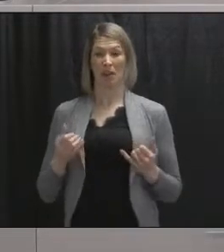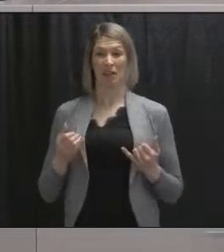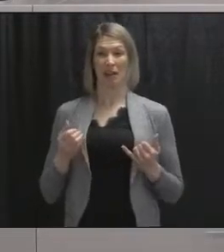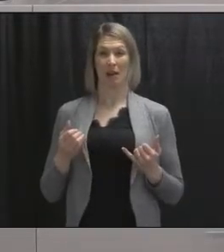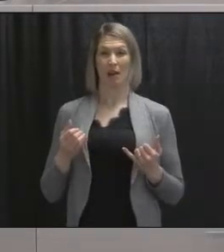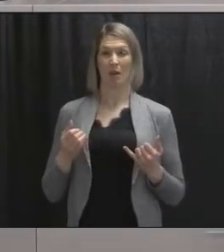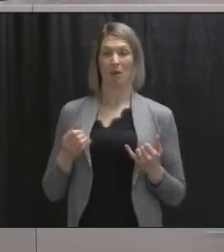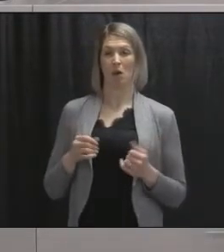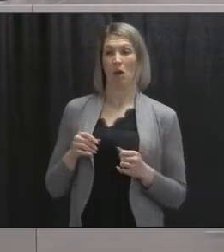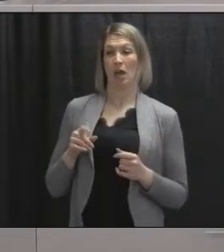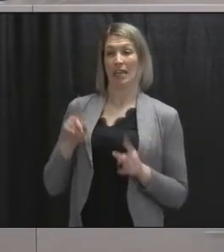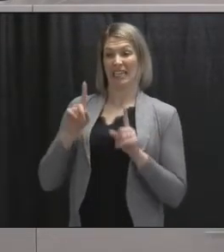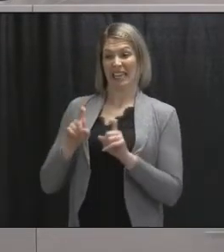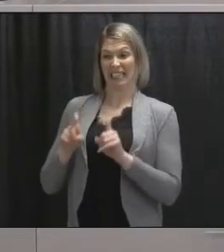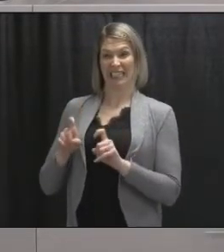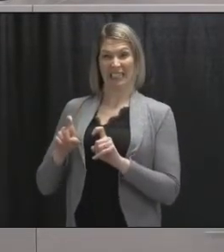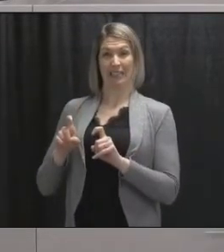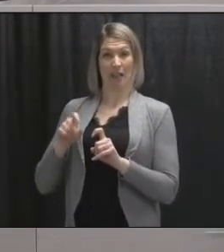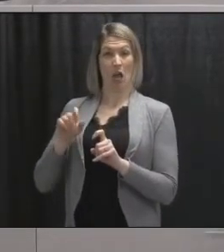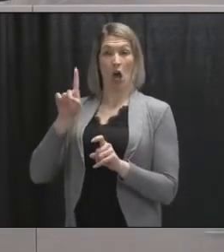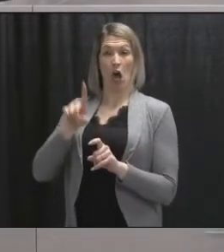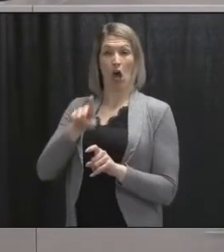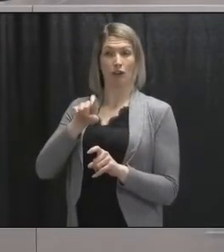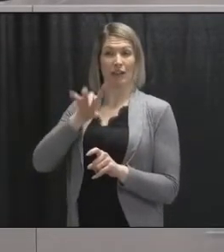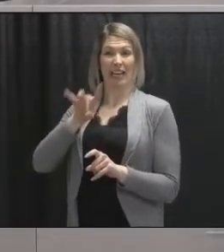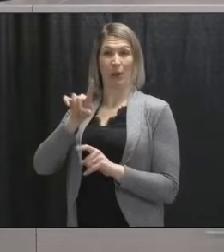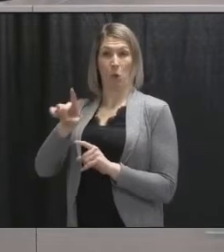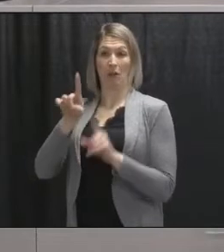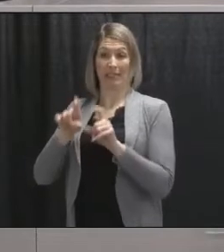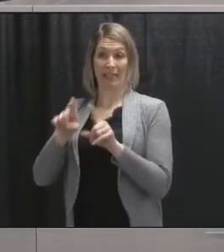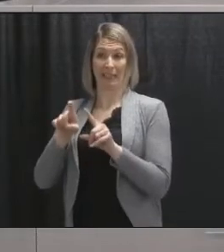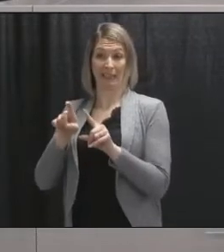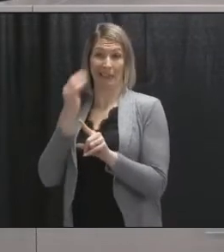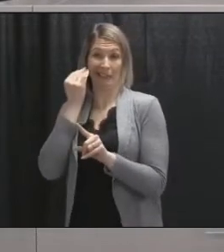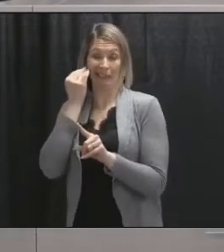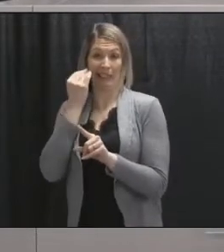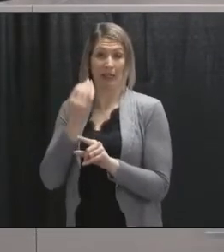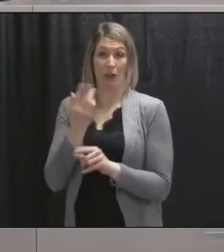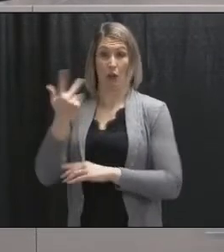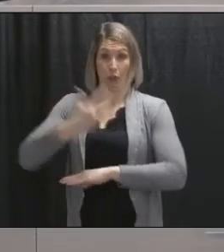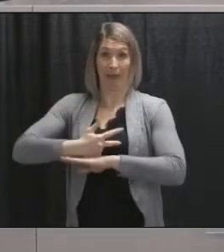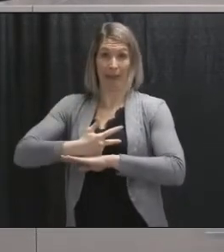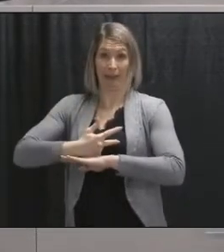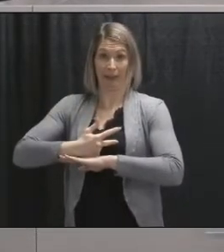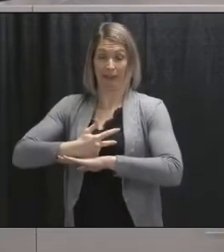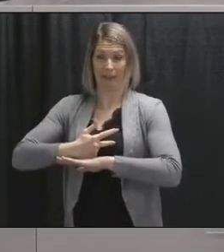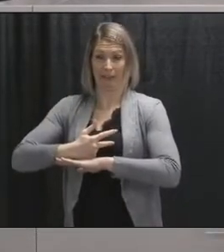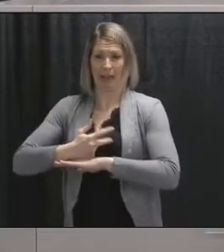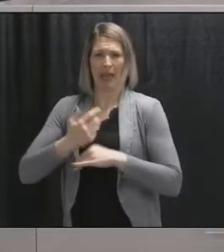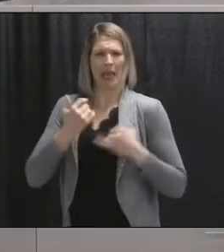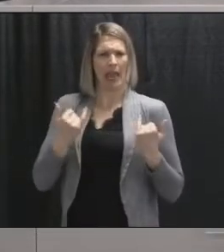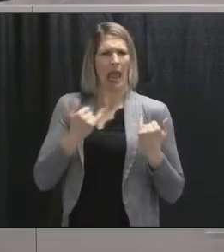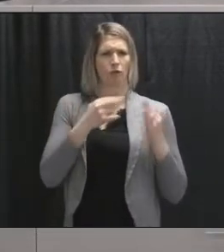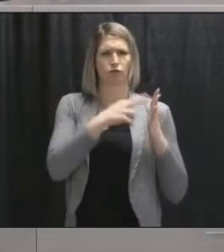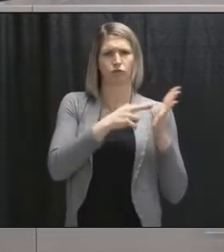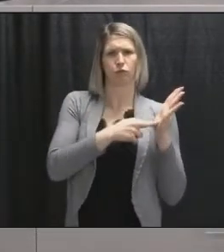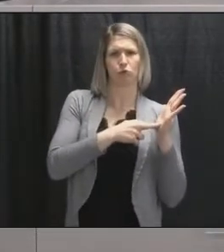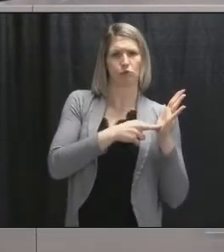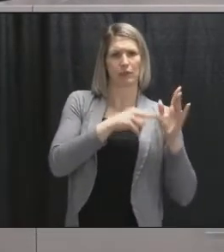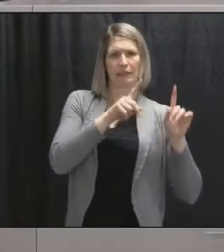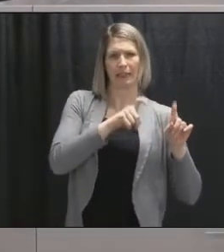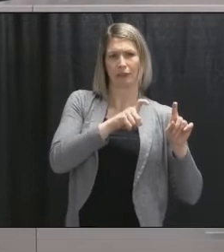from Saturday through to Monday. What made the change the testing criteria? I know that was announced last week, but what initiated